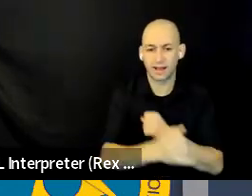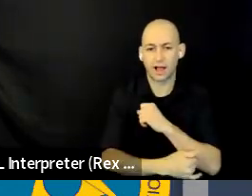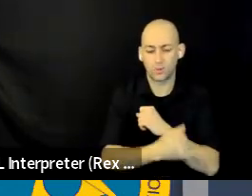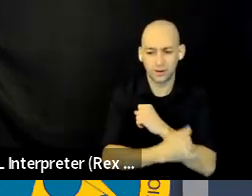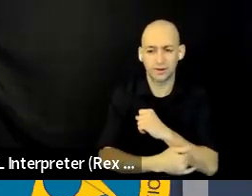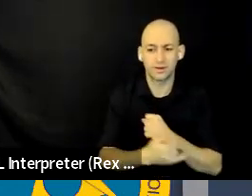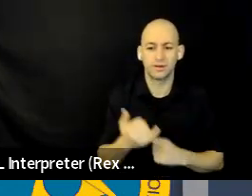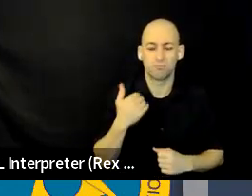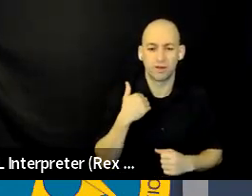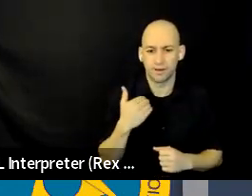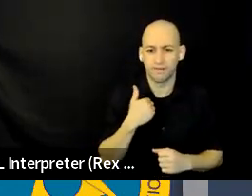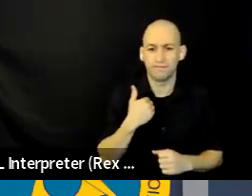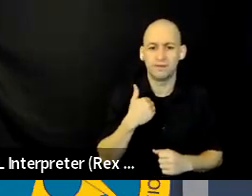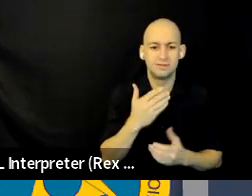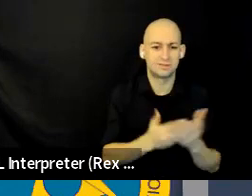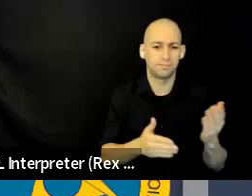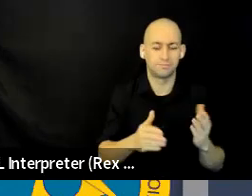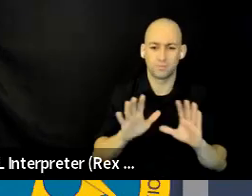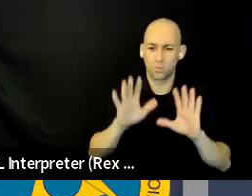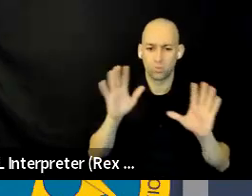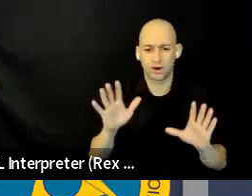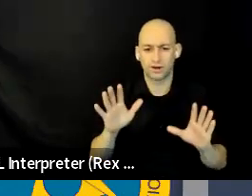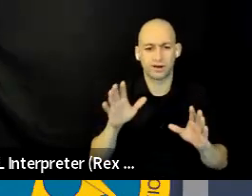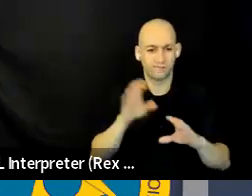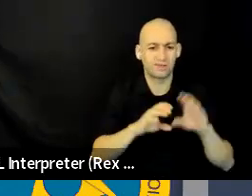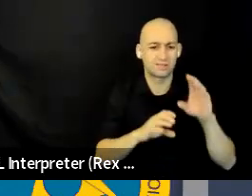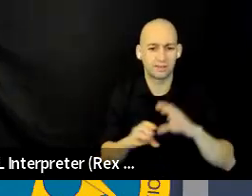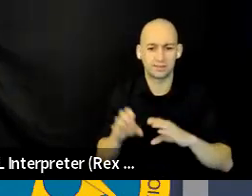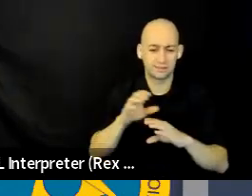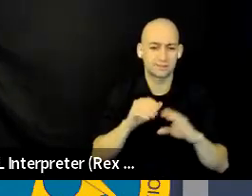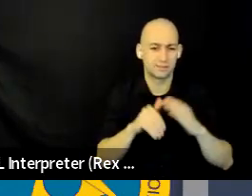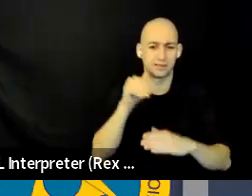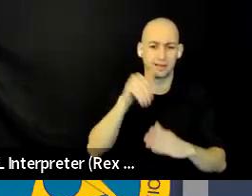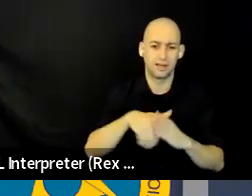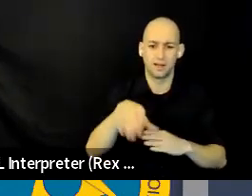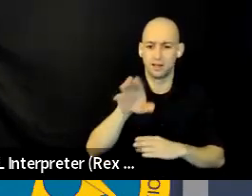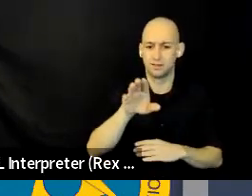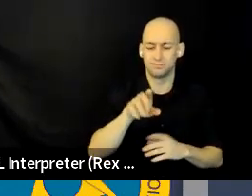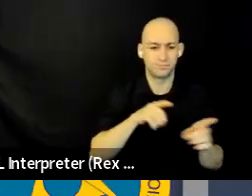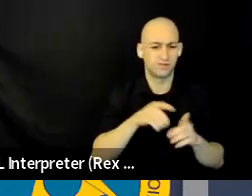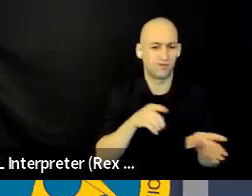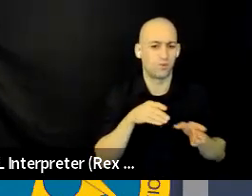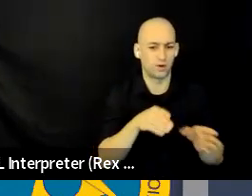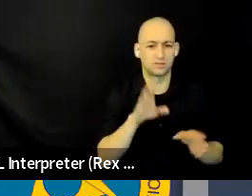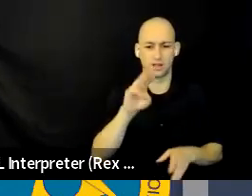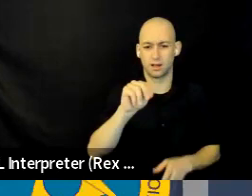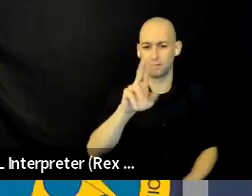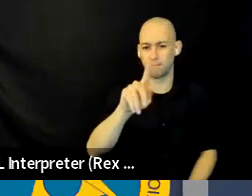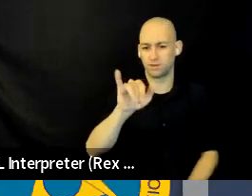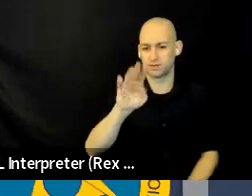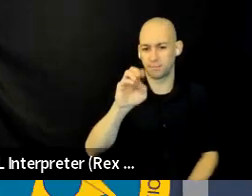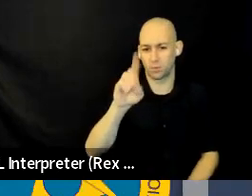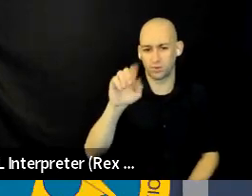made what we think are some extraordinary investments in multimodal and